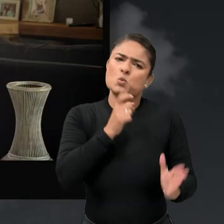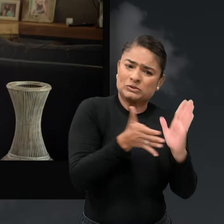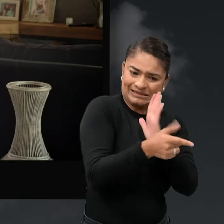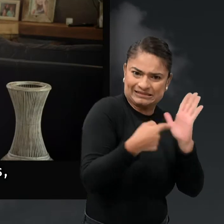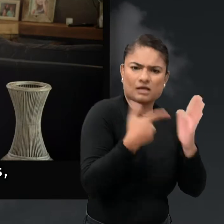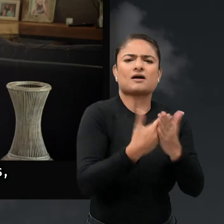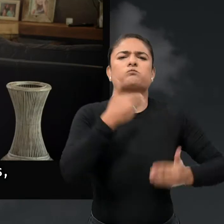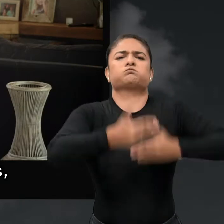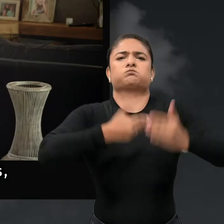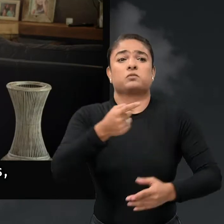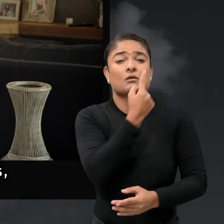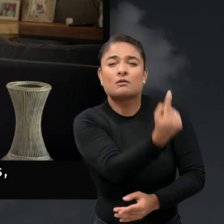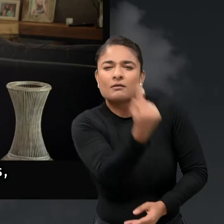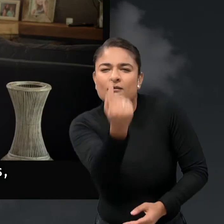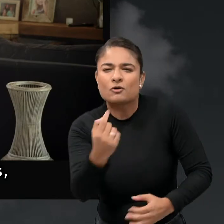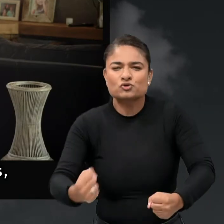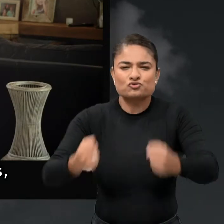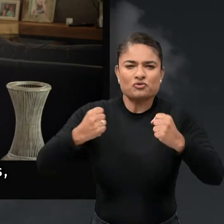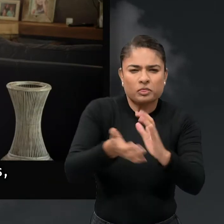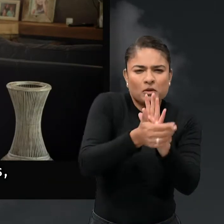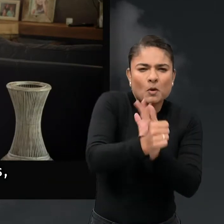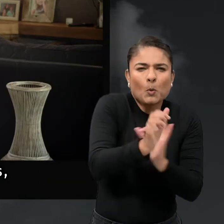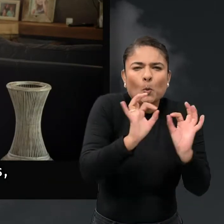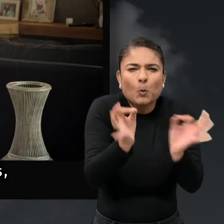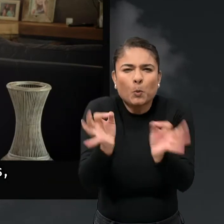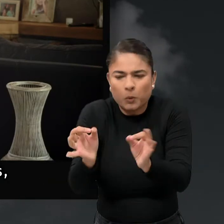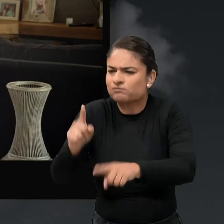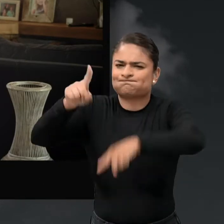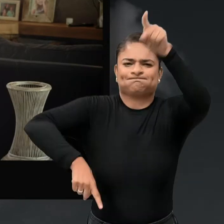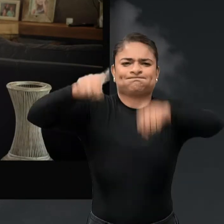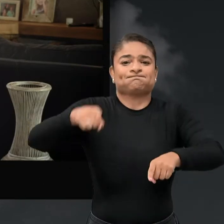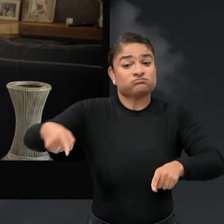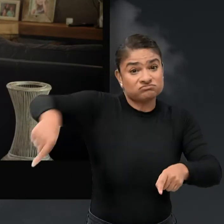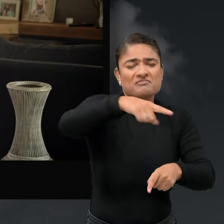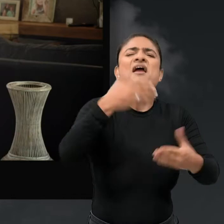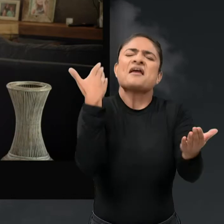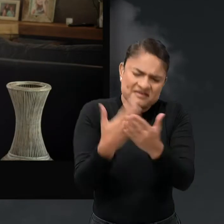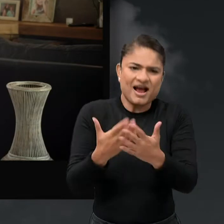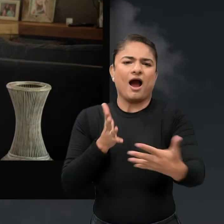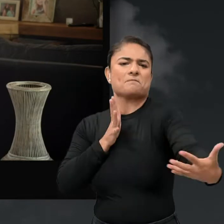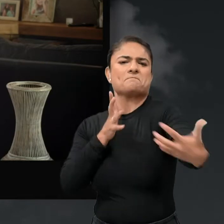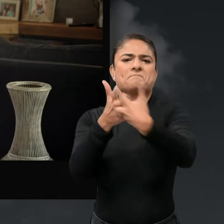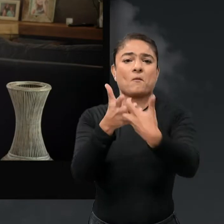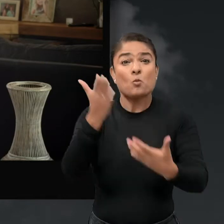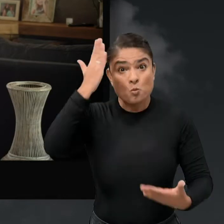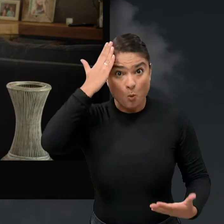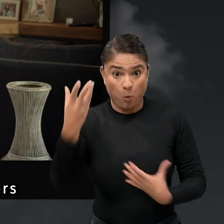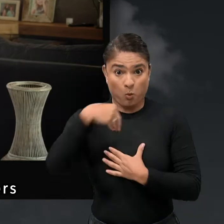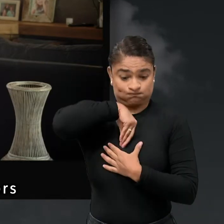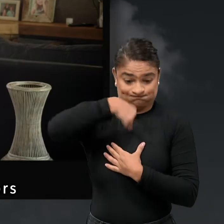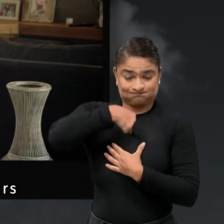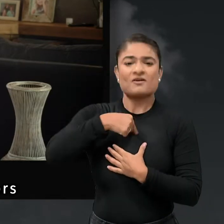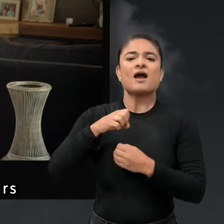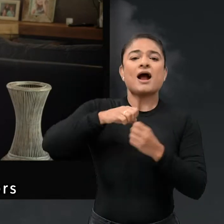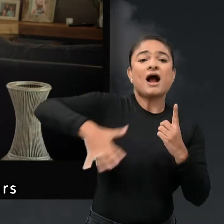academically strong, everybody's got their own strengths. Tap into what your strength is and know how to leverage that, or know how to be able to